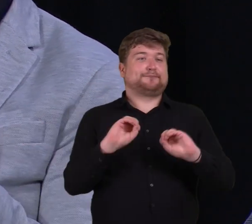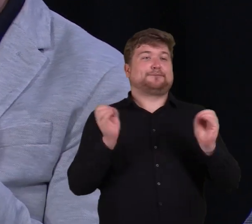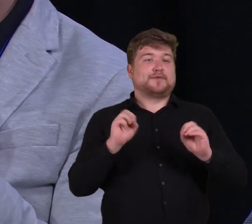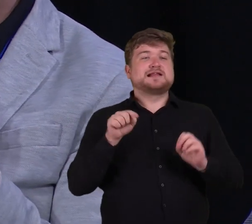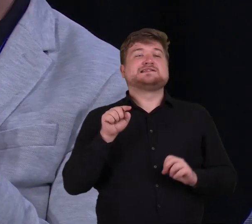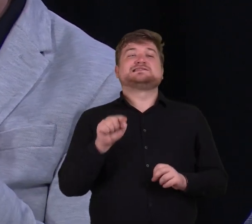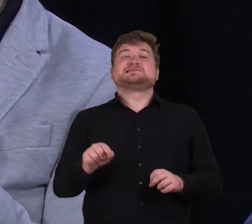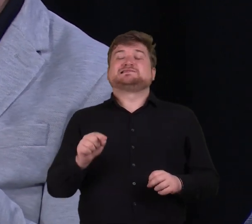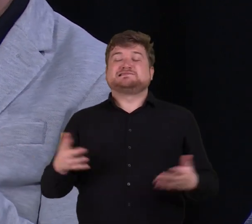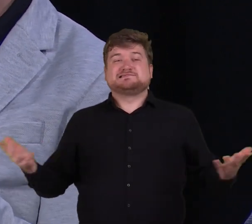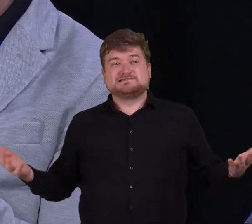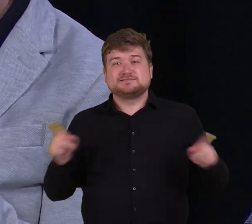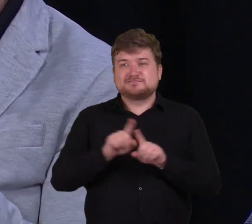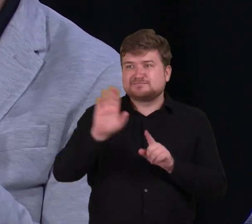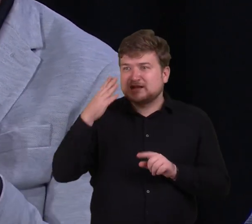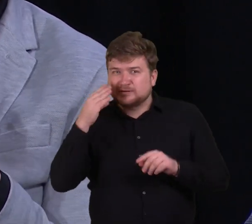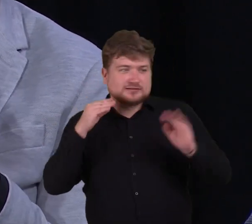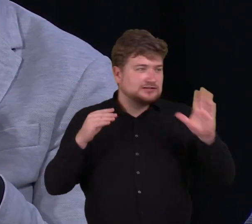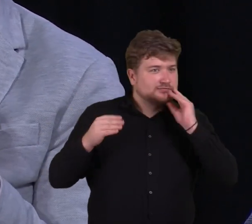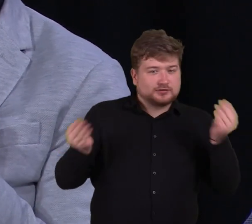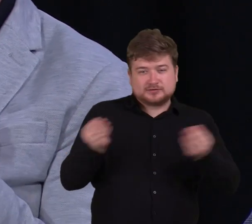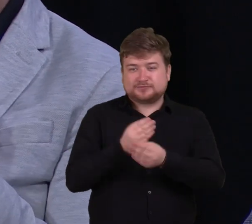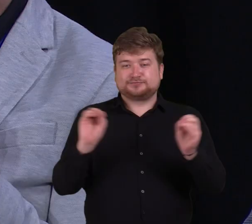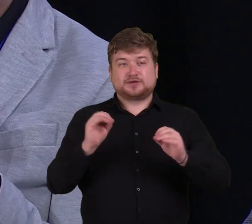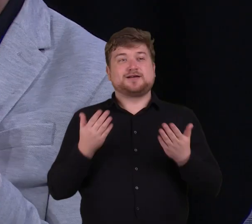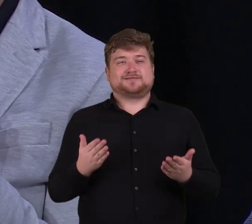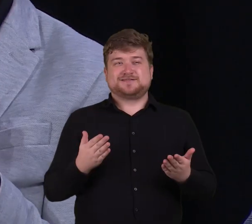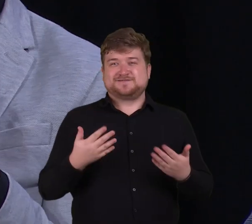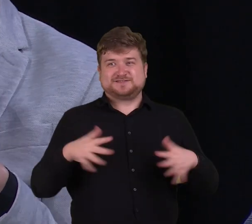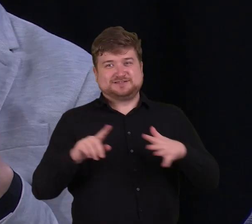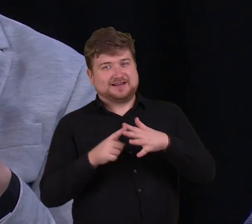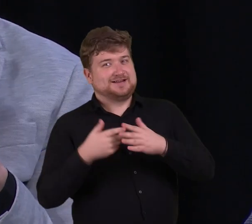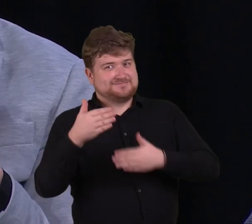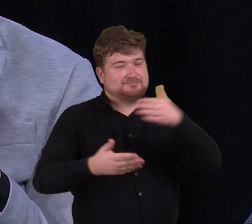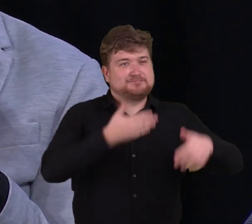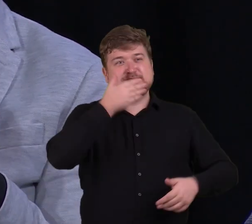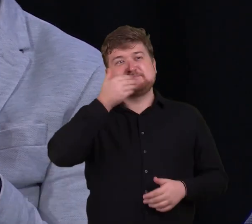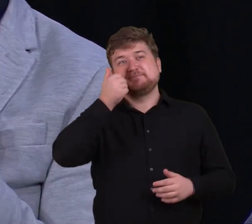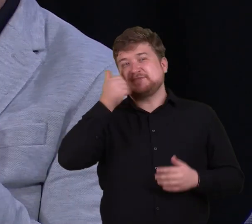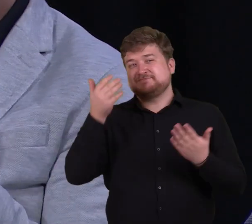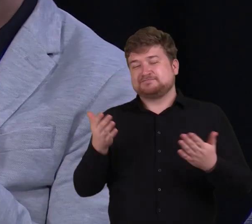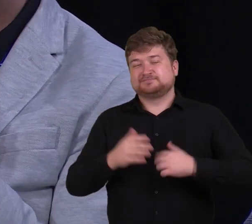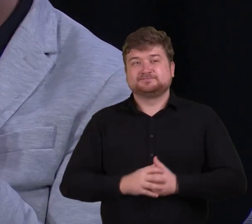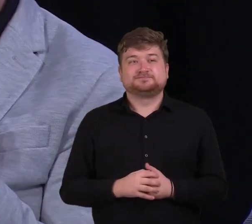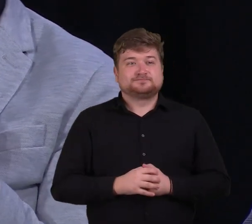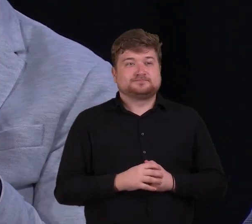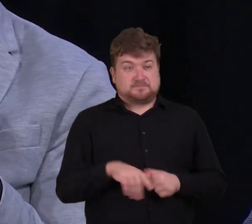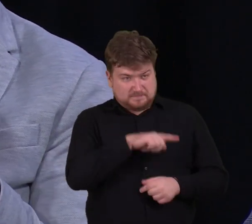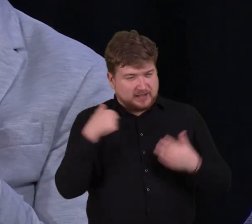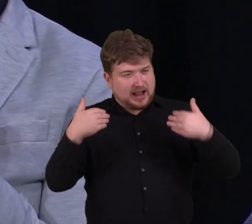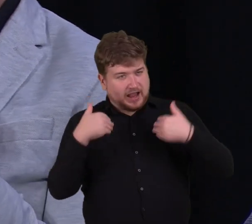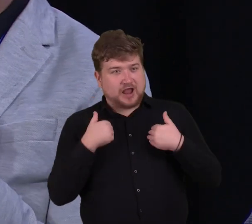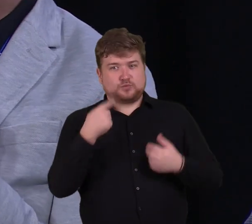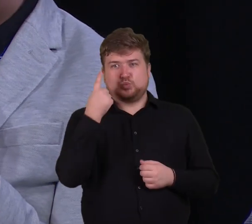regional system, there is a national parliament conference that gathers 2-3 times a